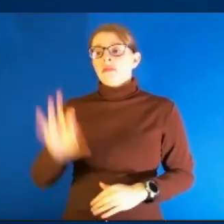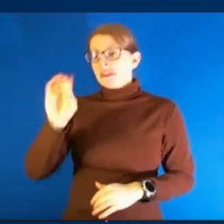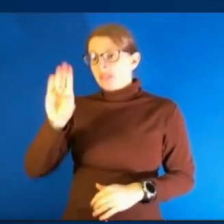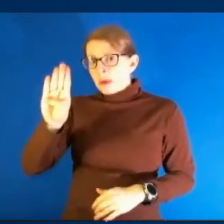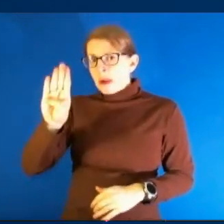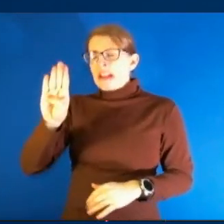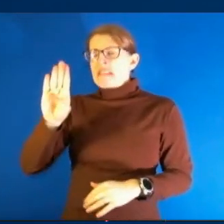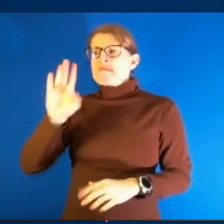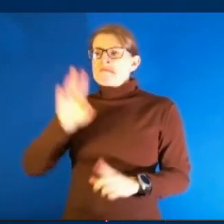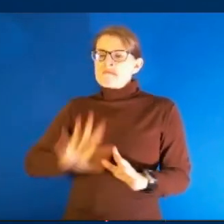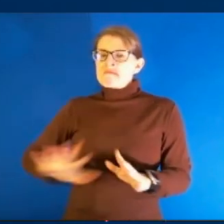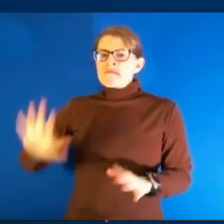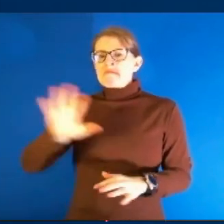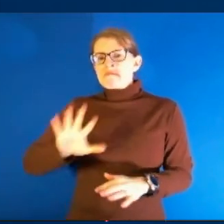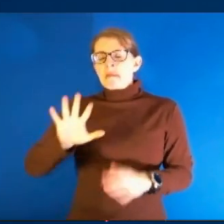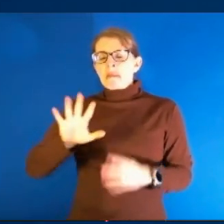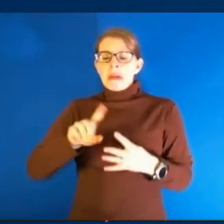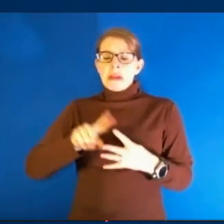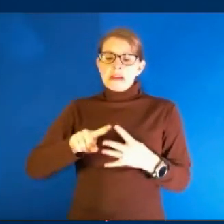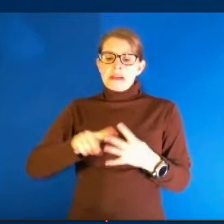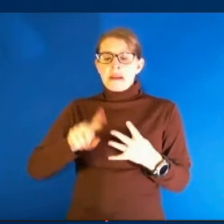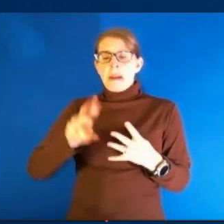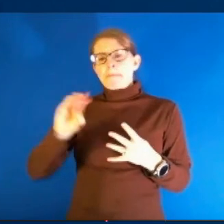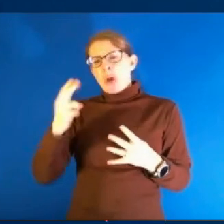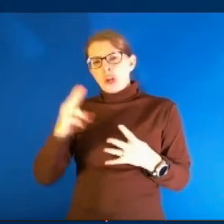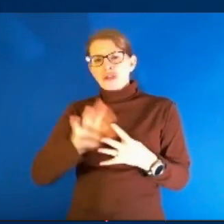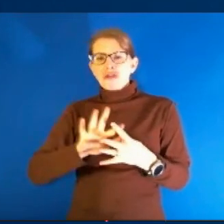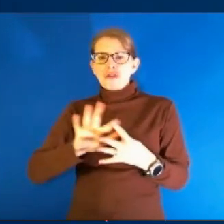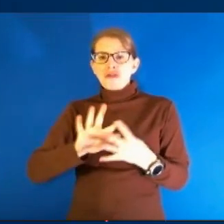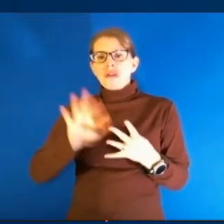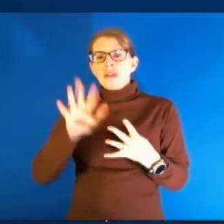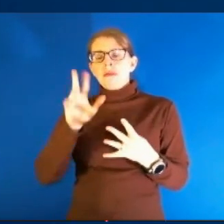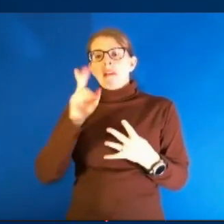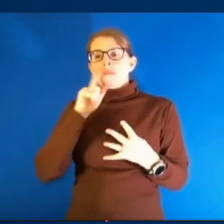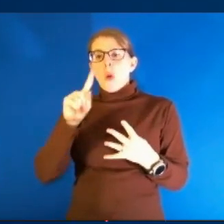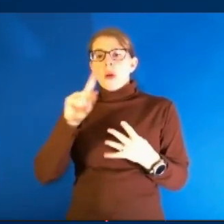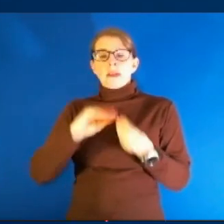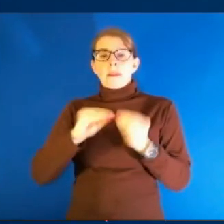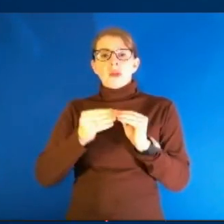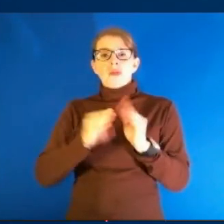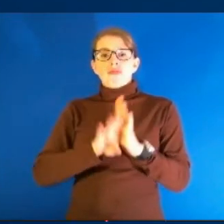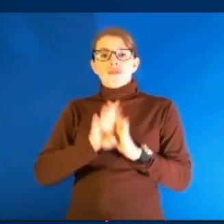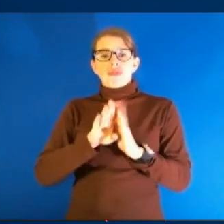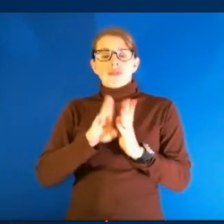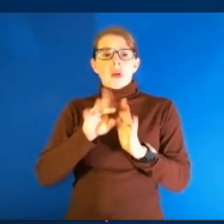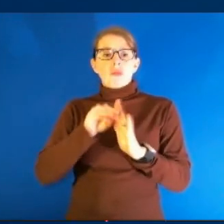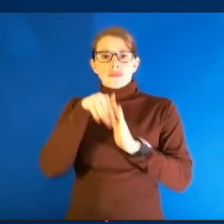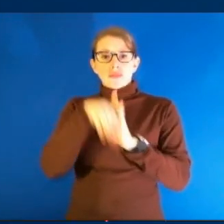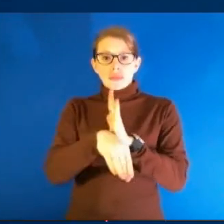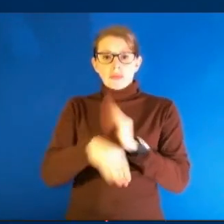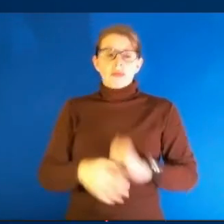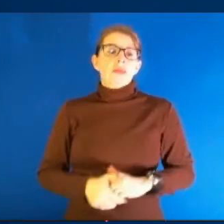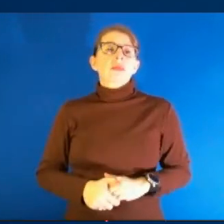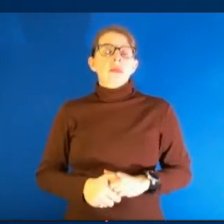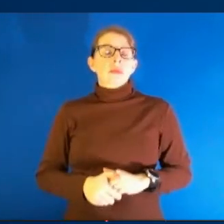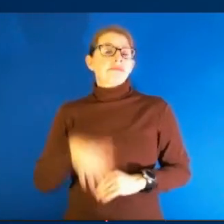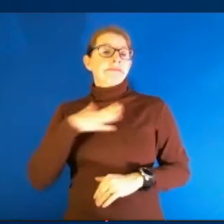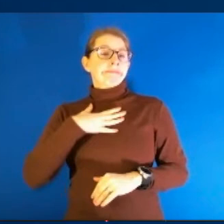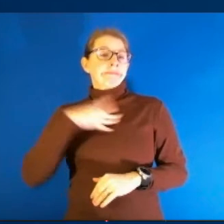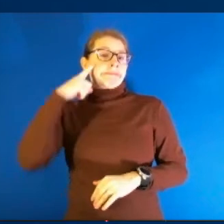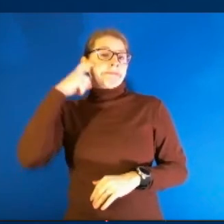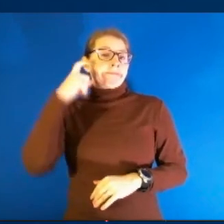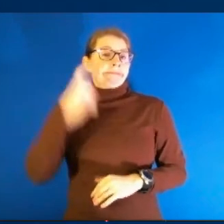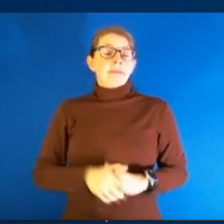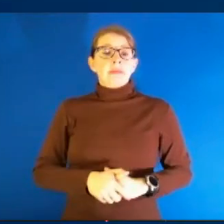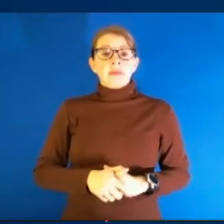into early March to really see that. But I think the rate of community transmission is dropping. And my suspicion is that, man, if